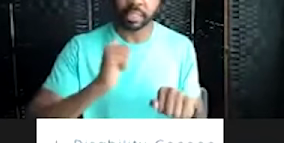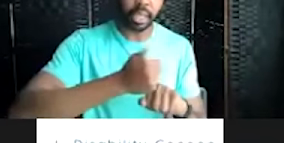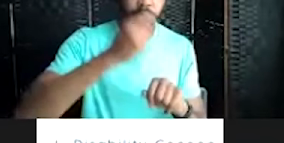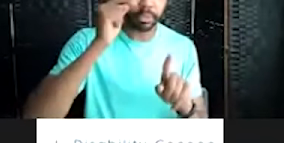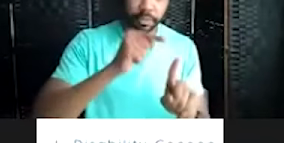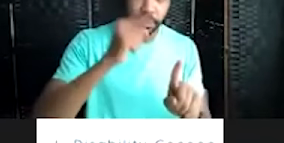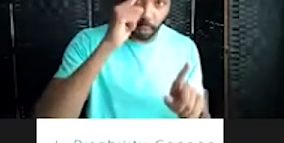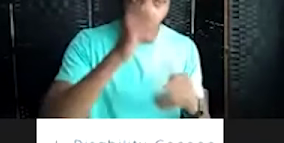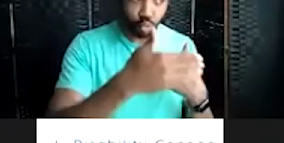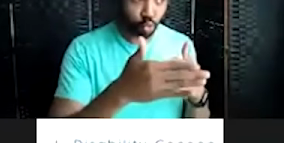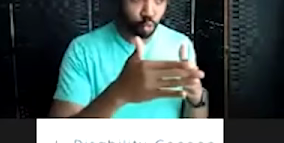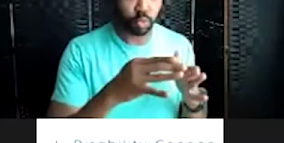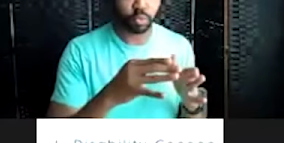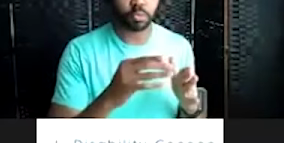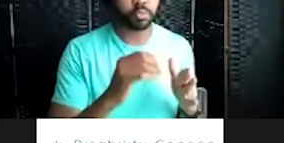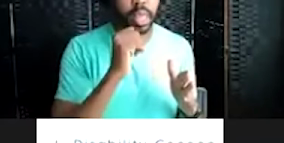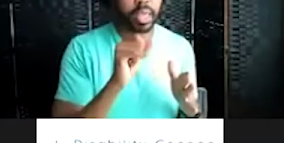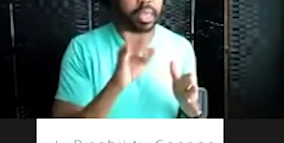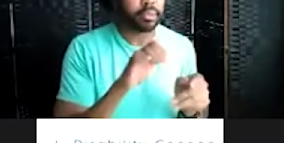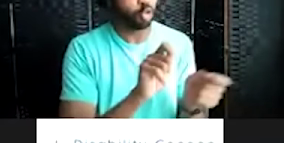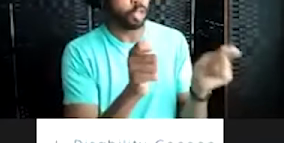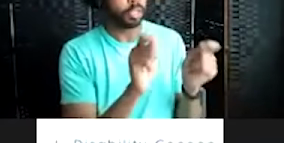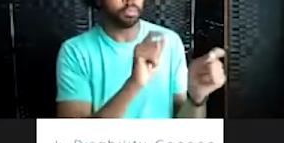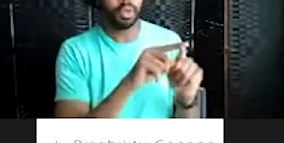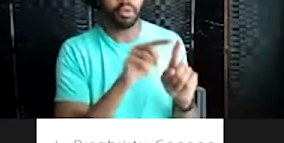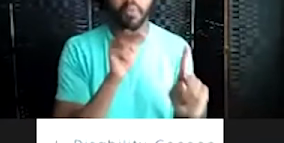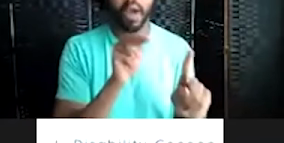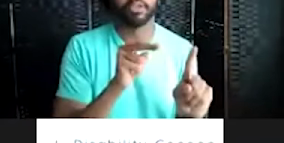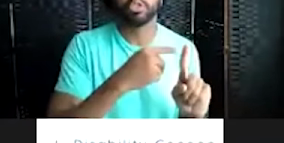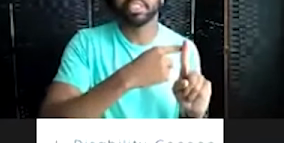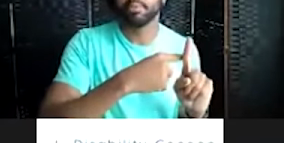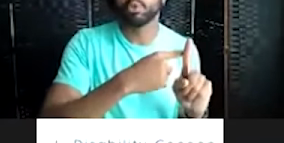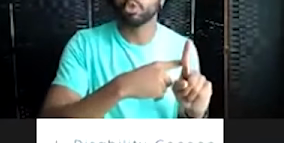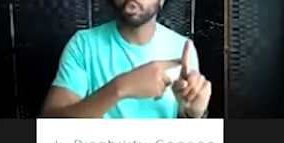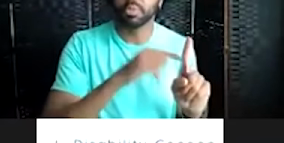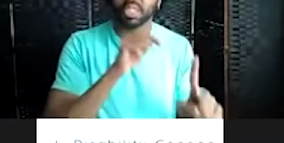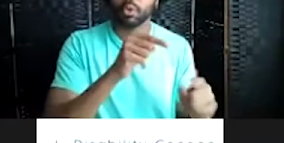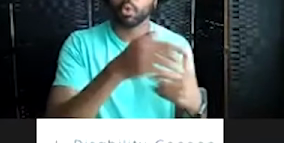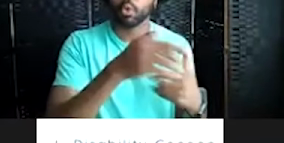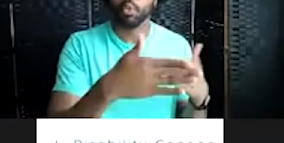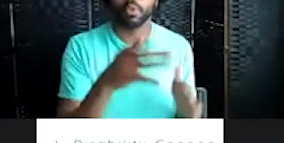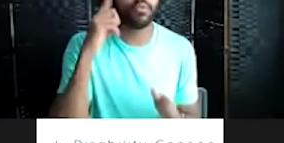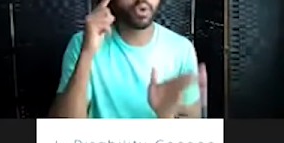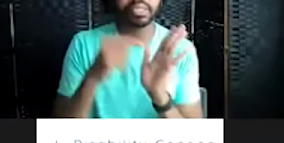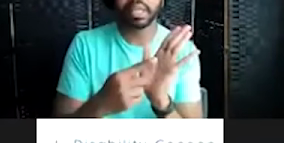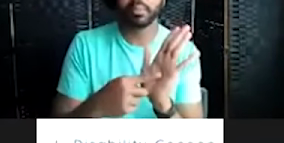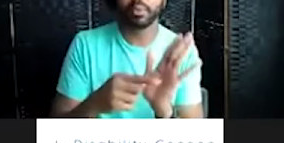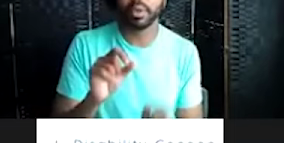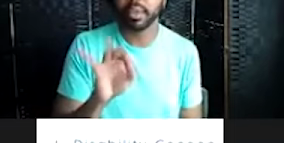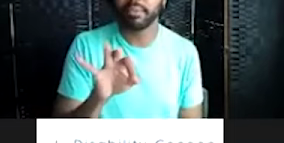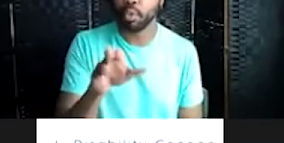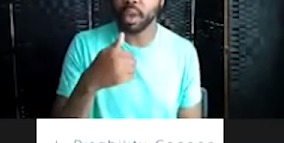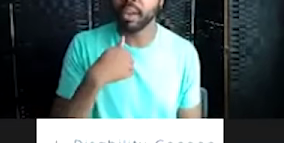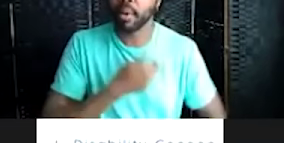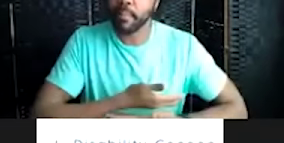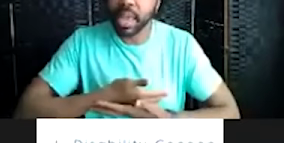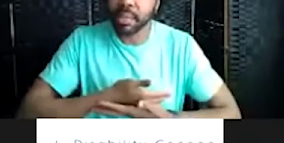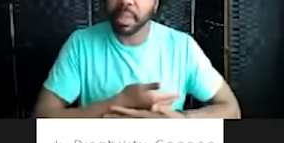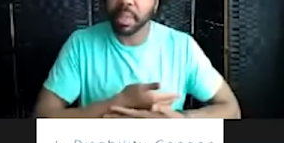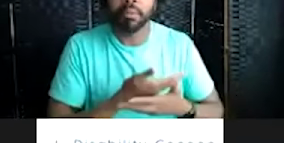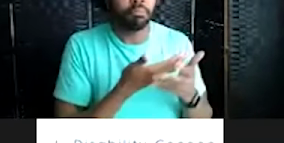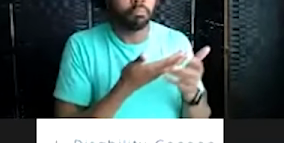the temperature in a specific room. So let's say you have a baby and you want